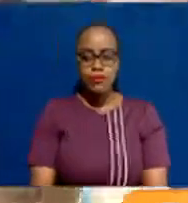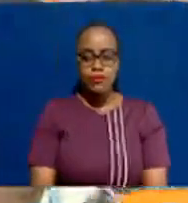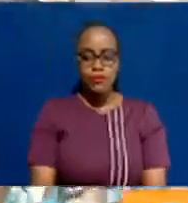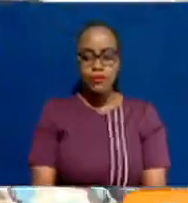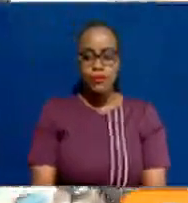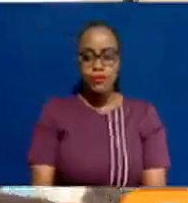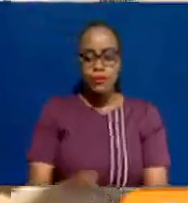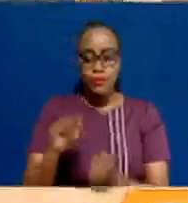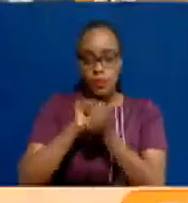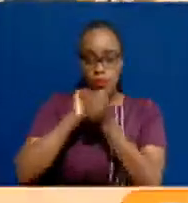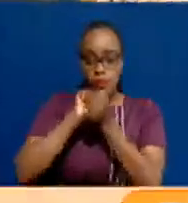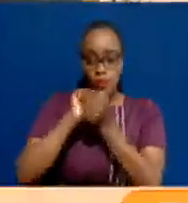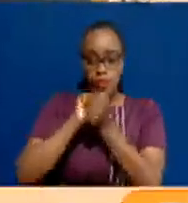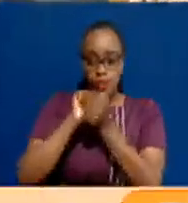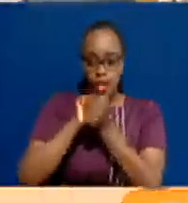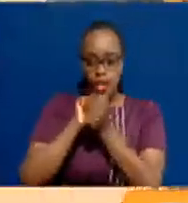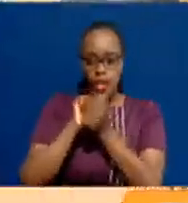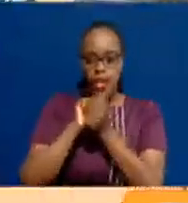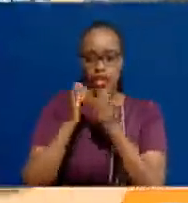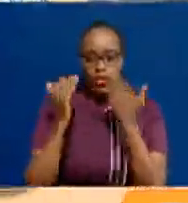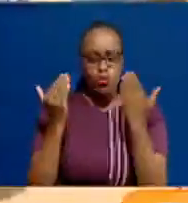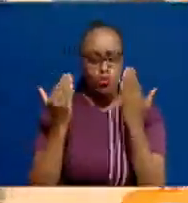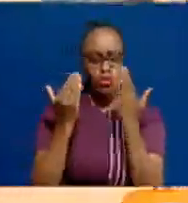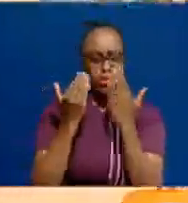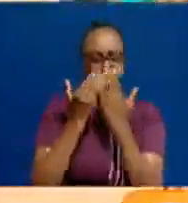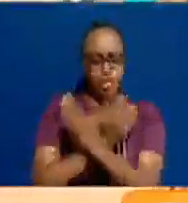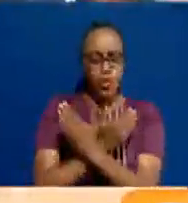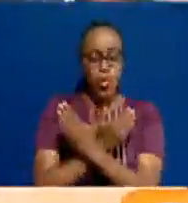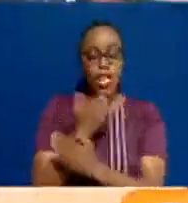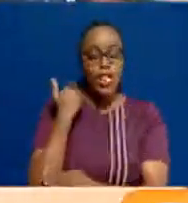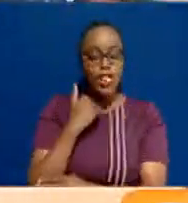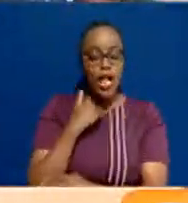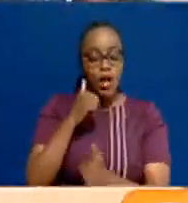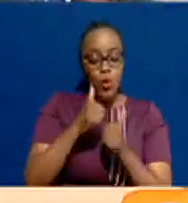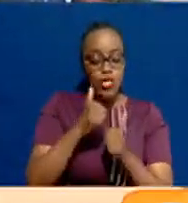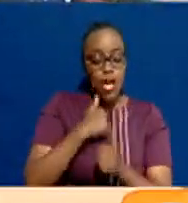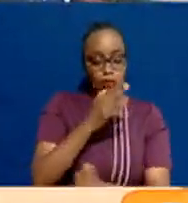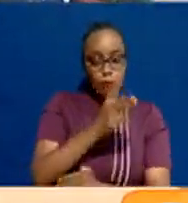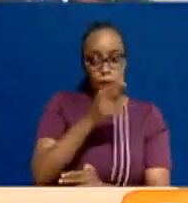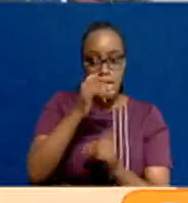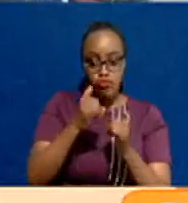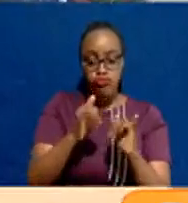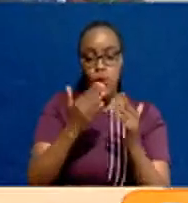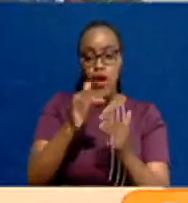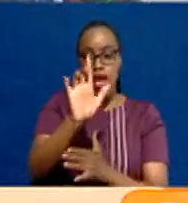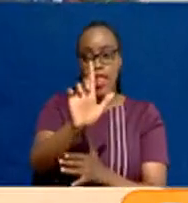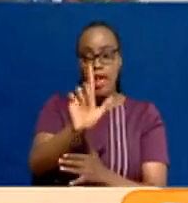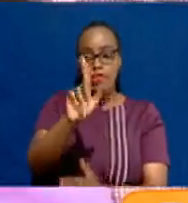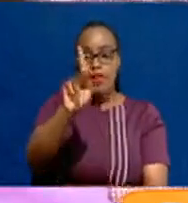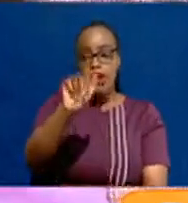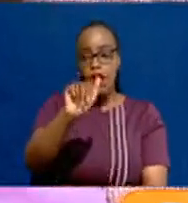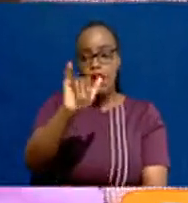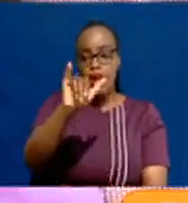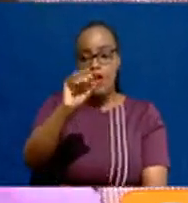On Friday, in the dead of the night, armed bandits staged a daring attack in Laikipia's Kayole